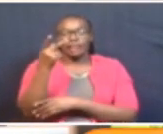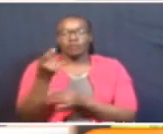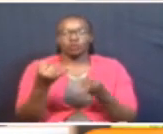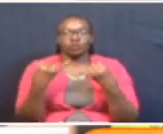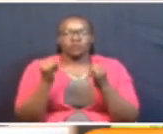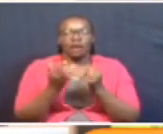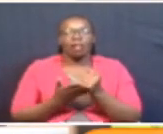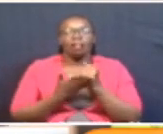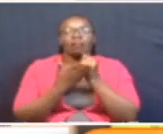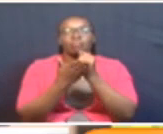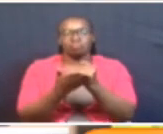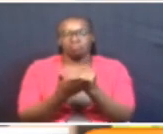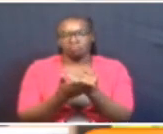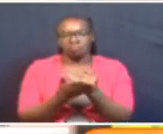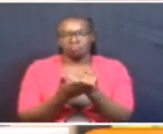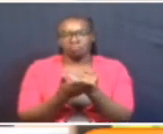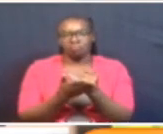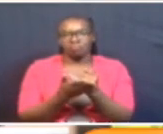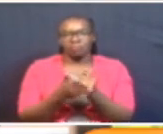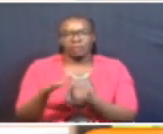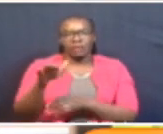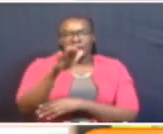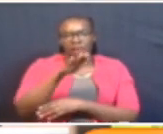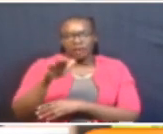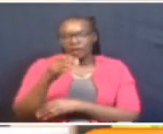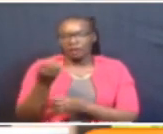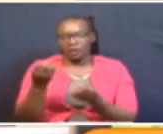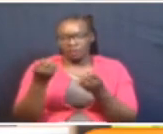help. The area they told me